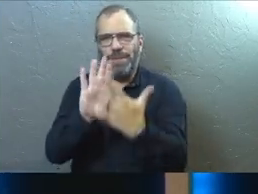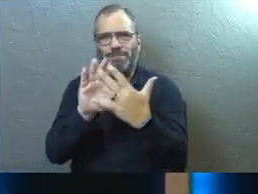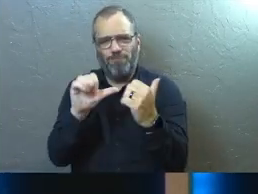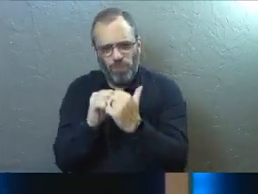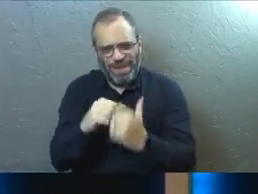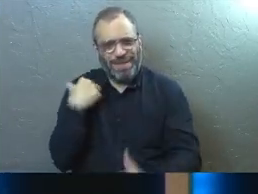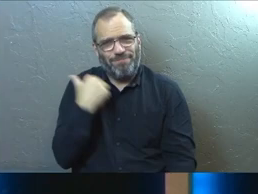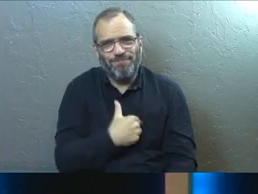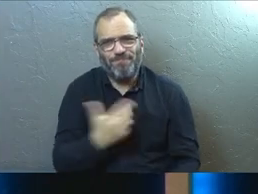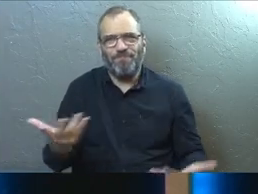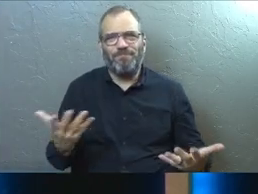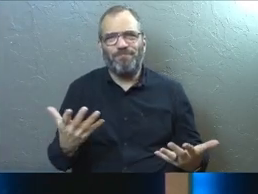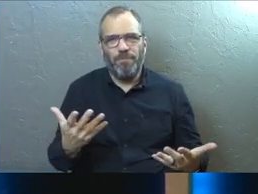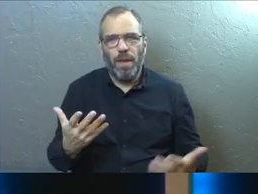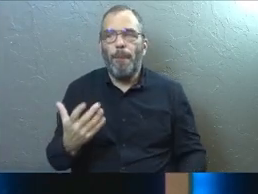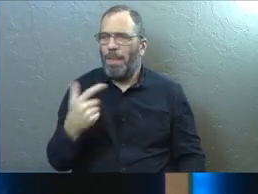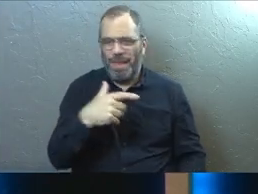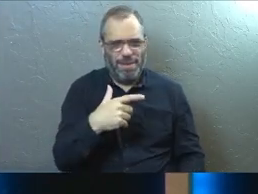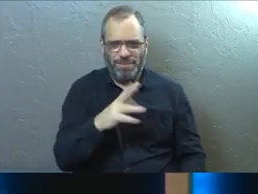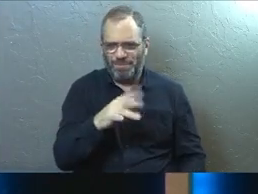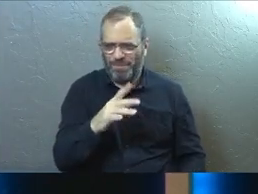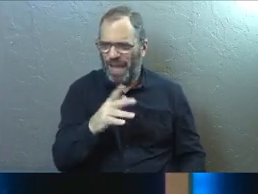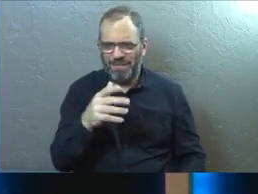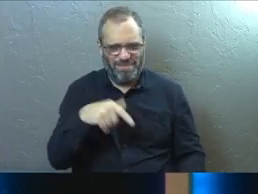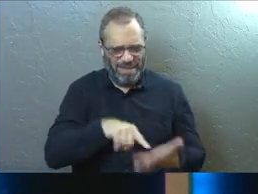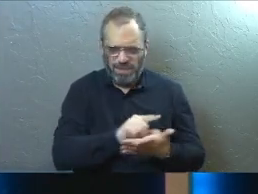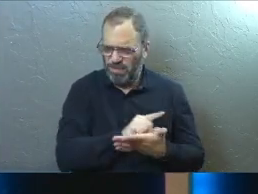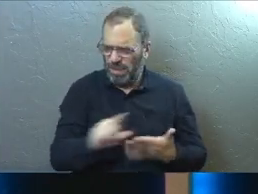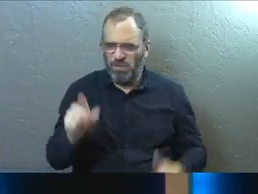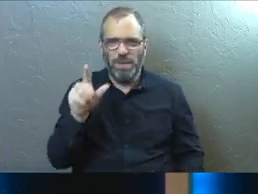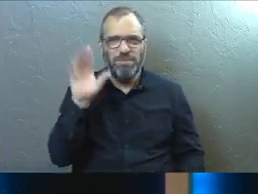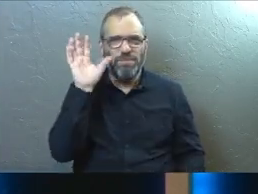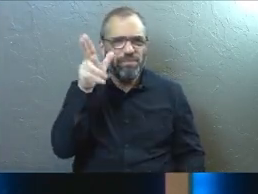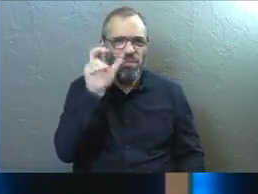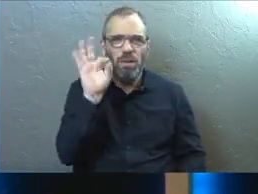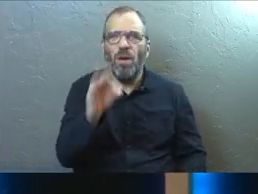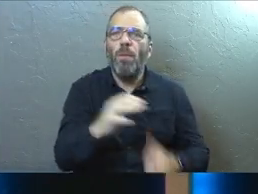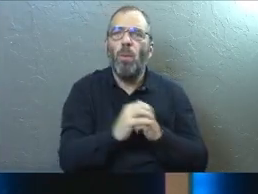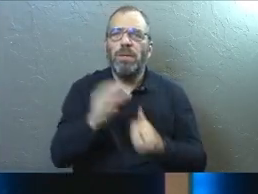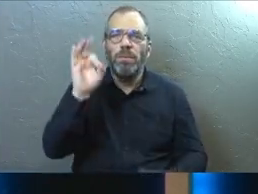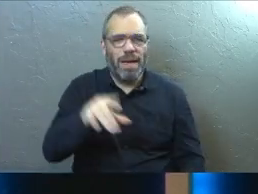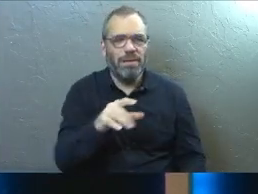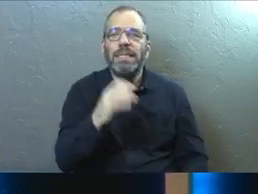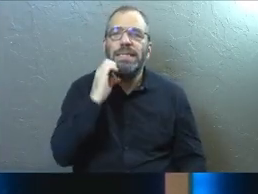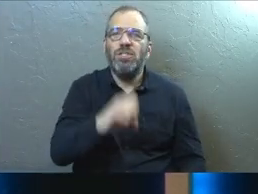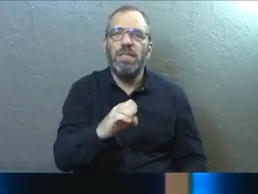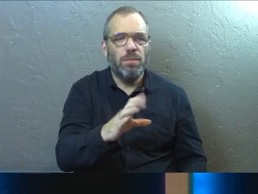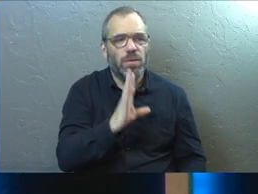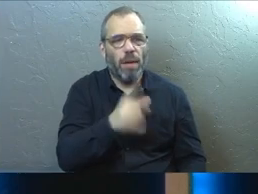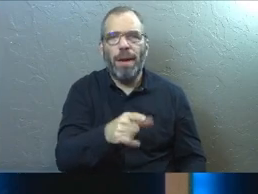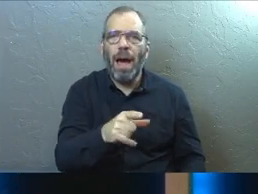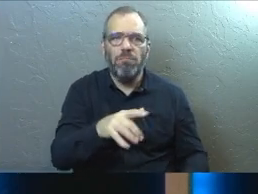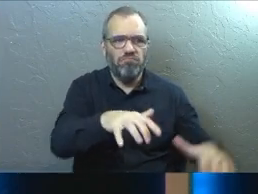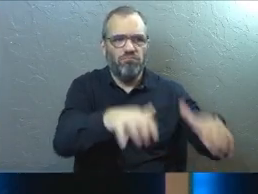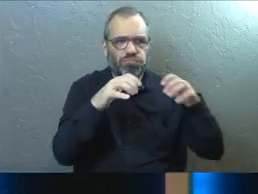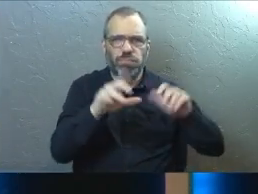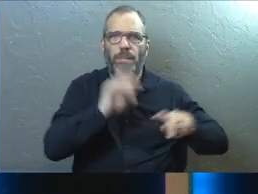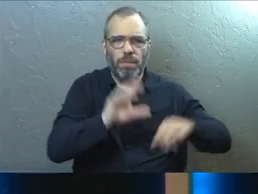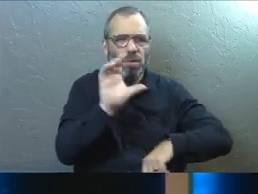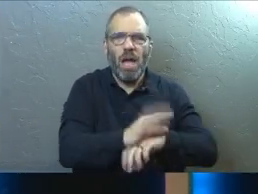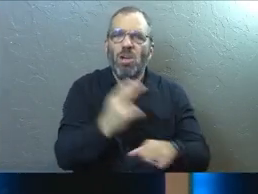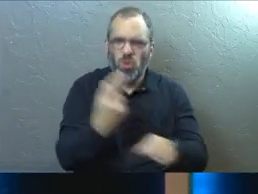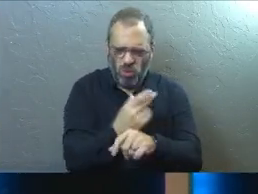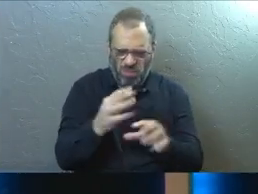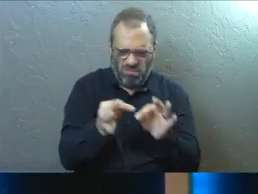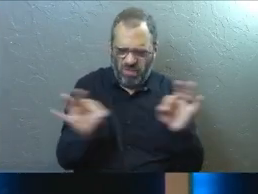with us. I was watching a sermon this last week from a worship pastor, and she was talking to a big group of people at a church, and she